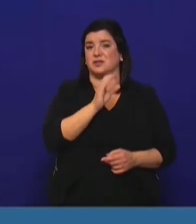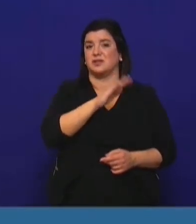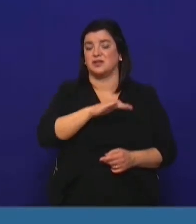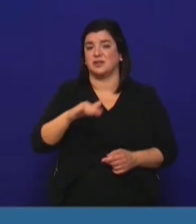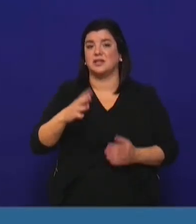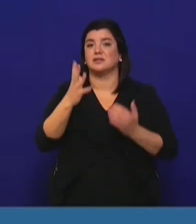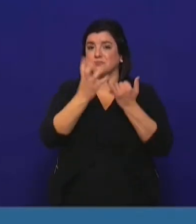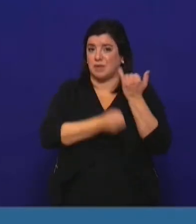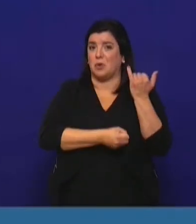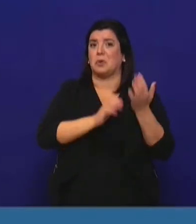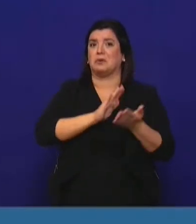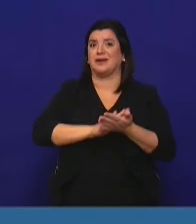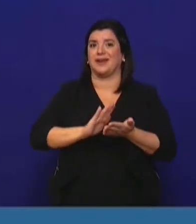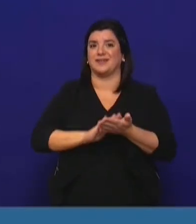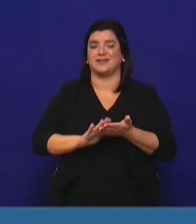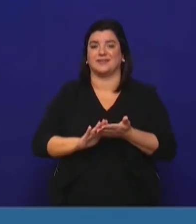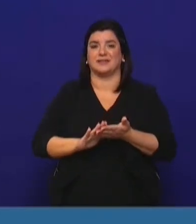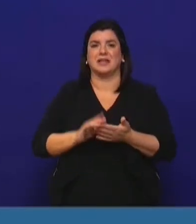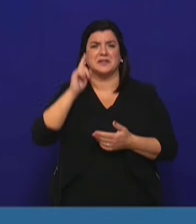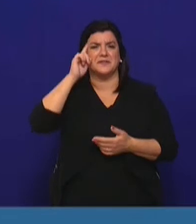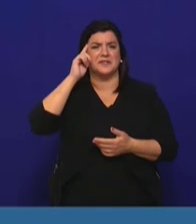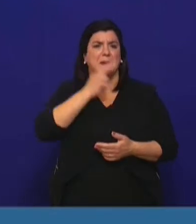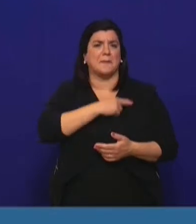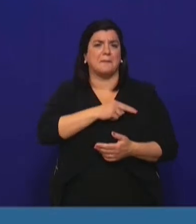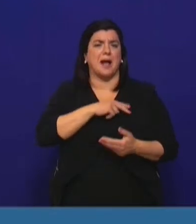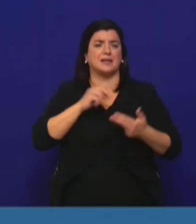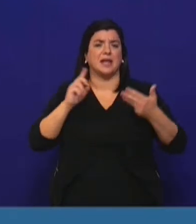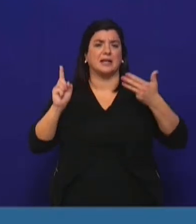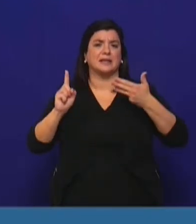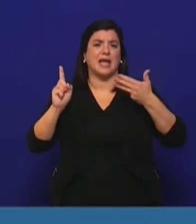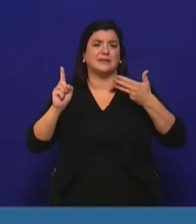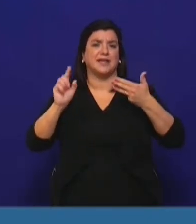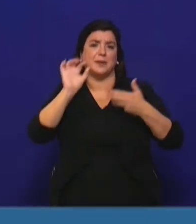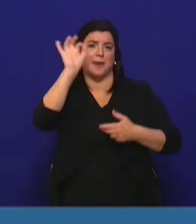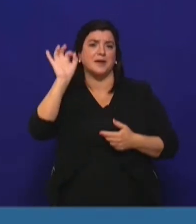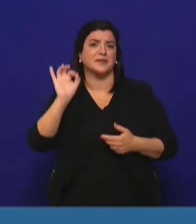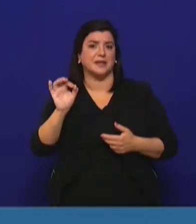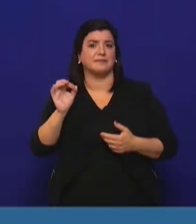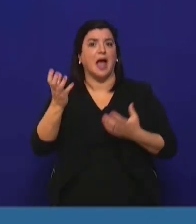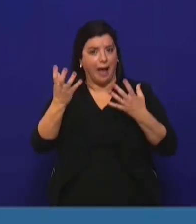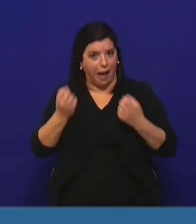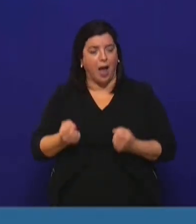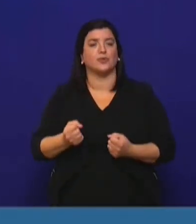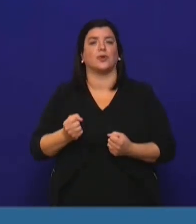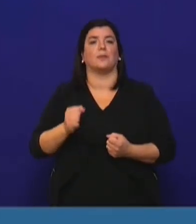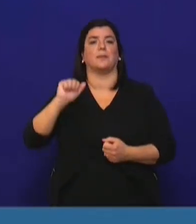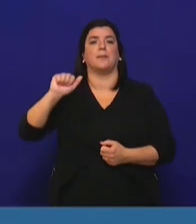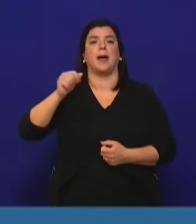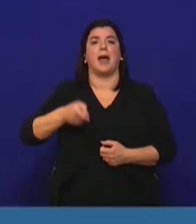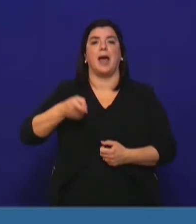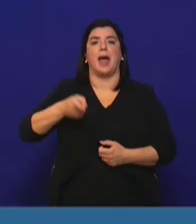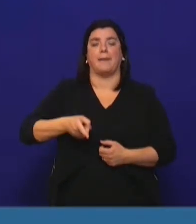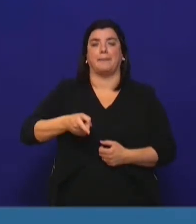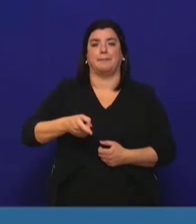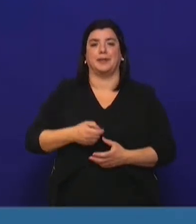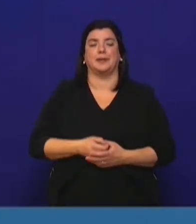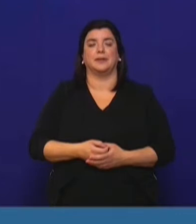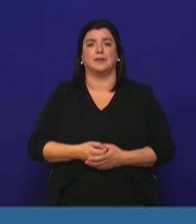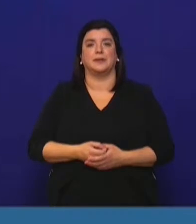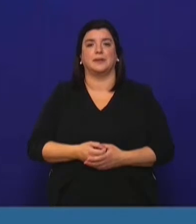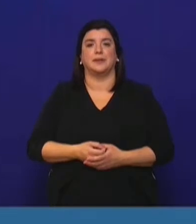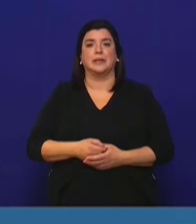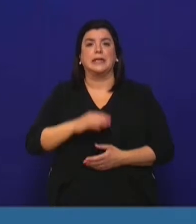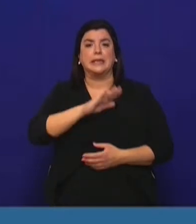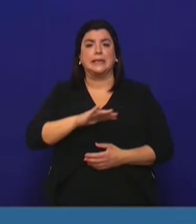ifisser ta' 19% tal-popolazzjoni u minn dawn il-persuni li kienu pożittivi aħna